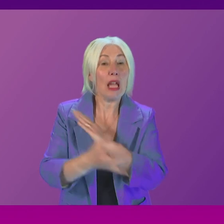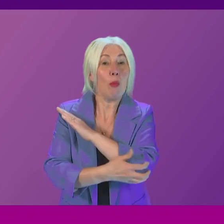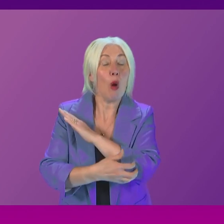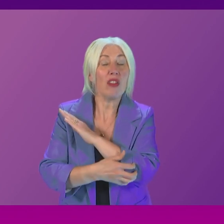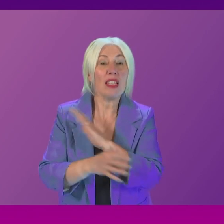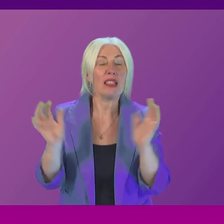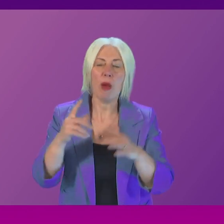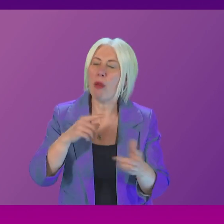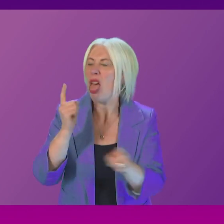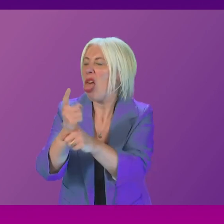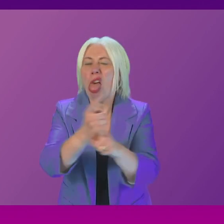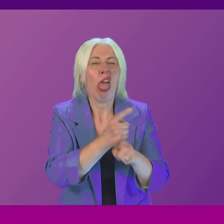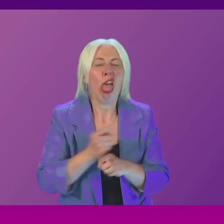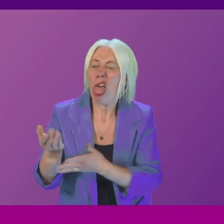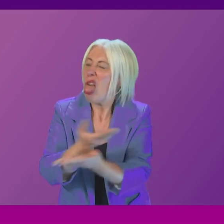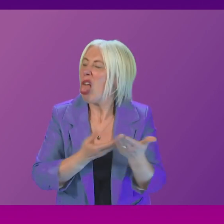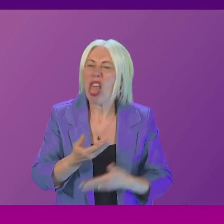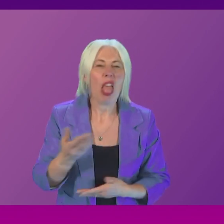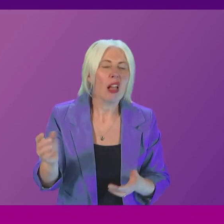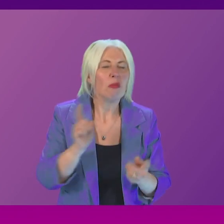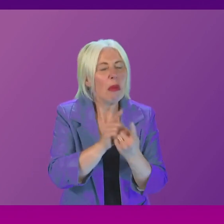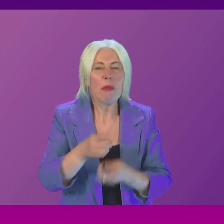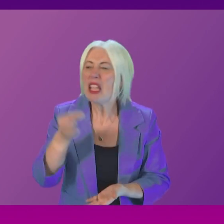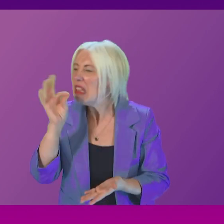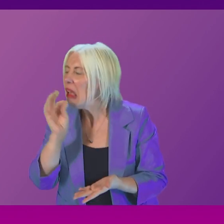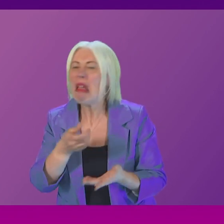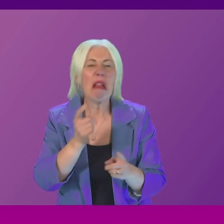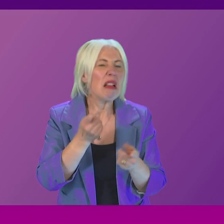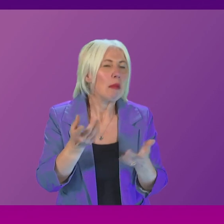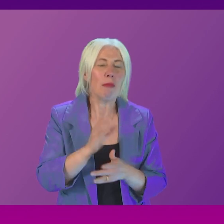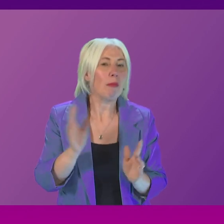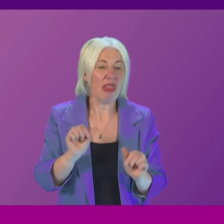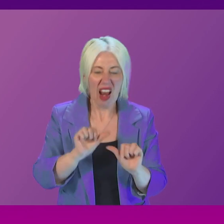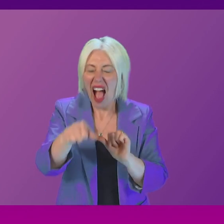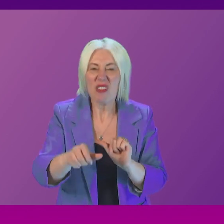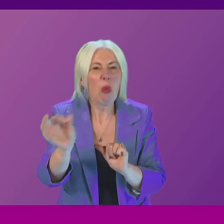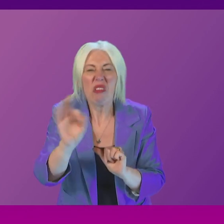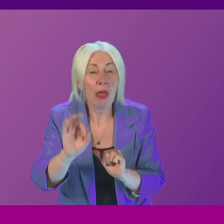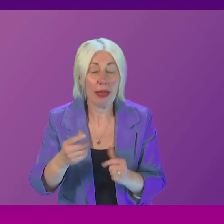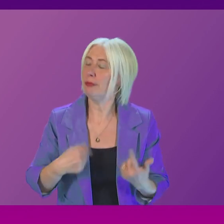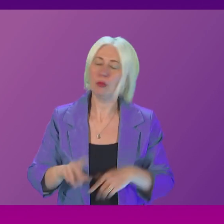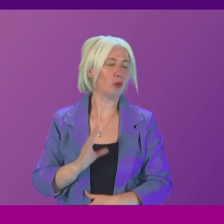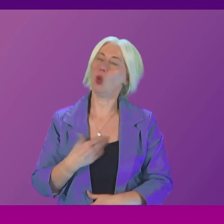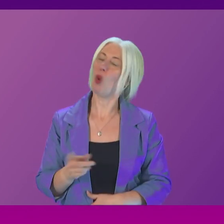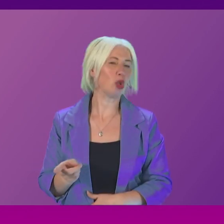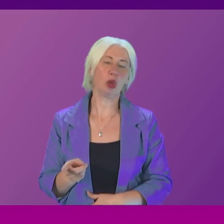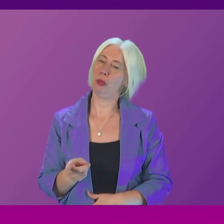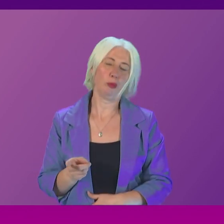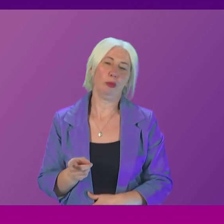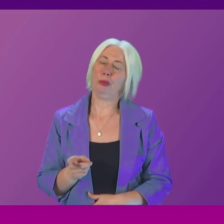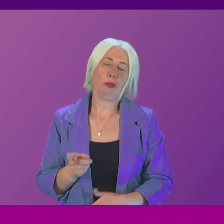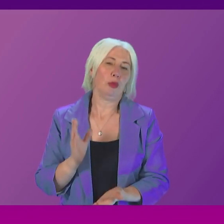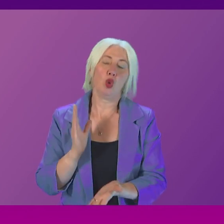talking shop. We can all gather, have cups of tea, nice discussions, but actually there's no follow-up. None of us wanted that, and in fact that